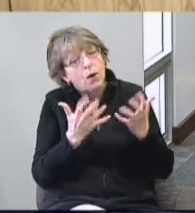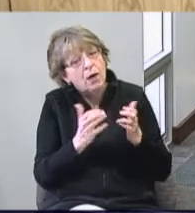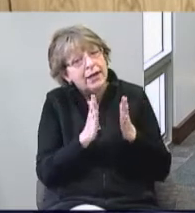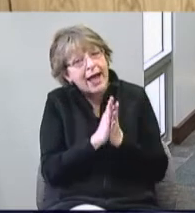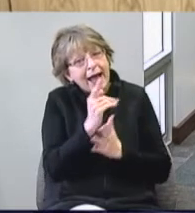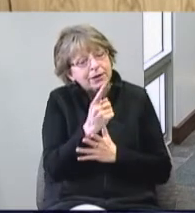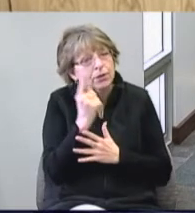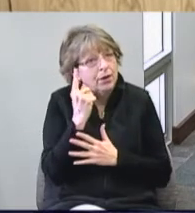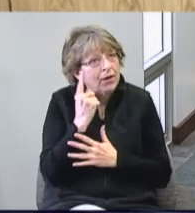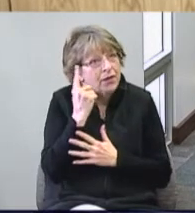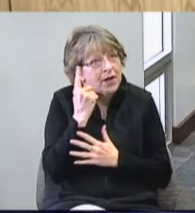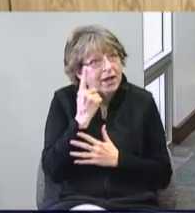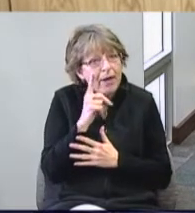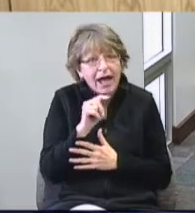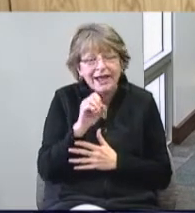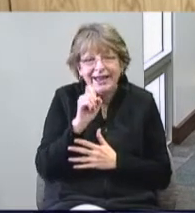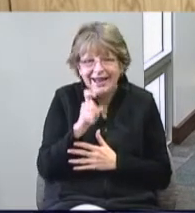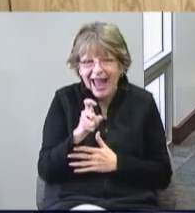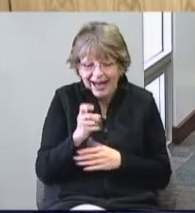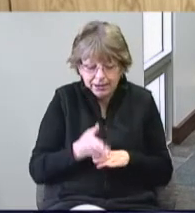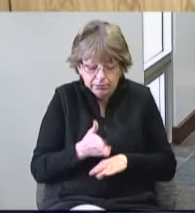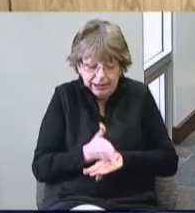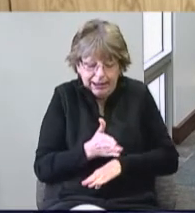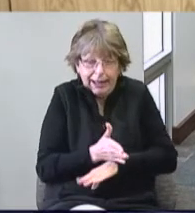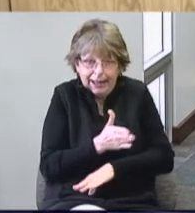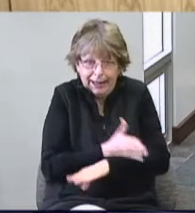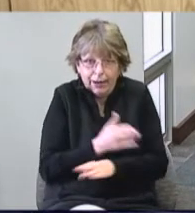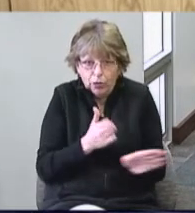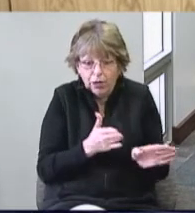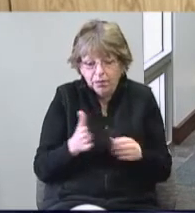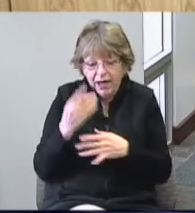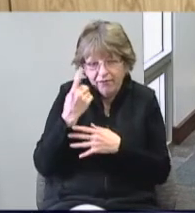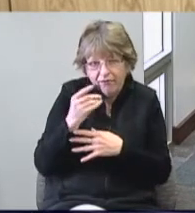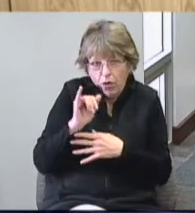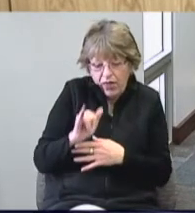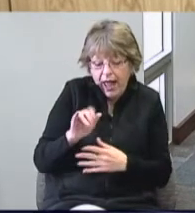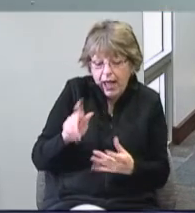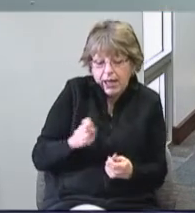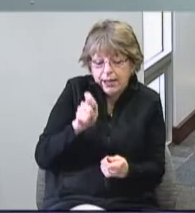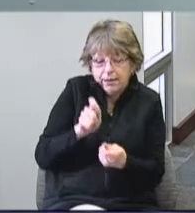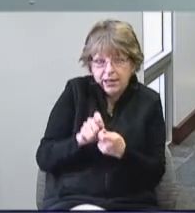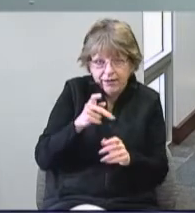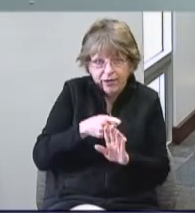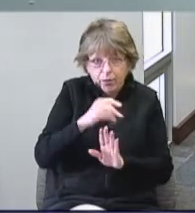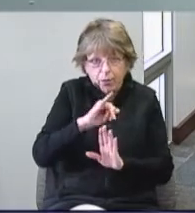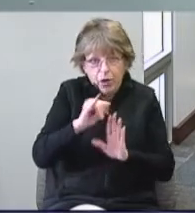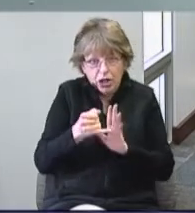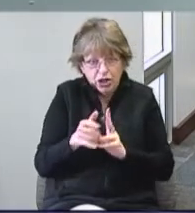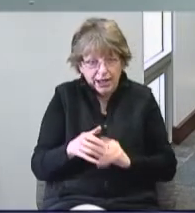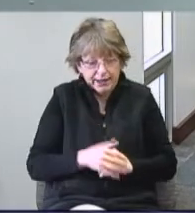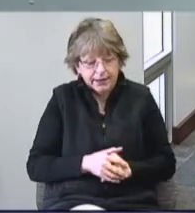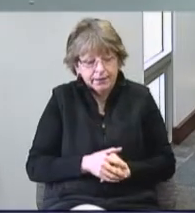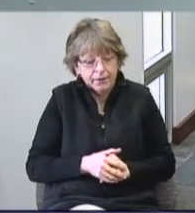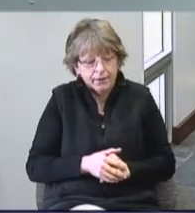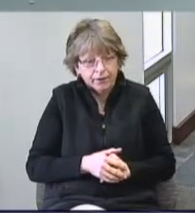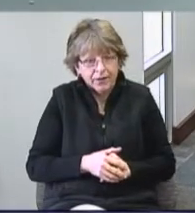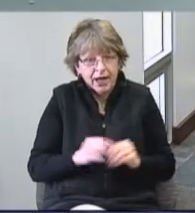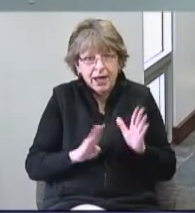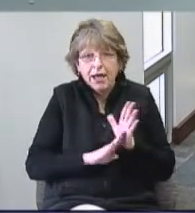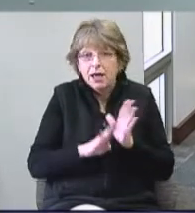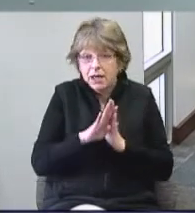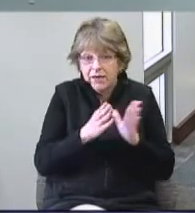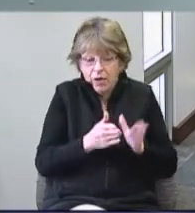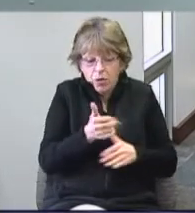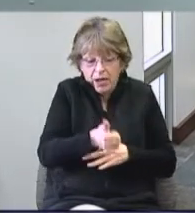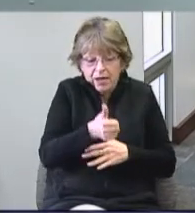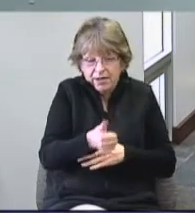tax increment financing redevelopment plan for the specific projects that would occur within that district. The developer did